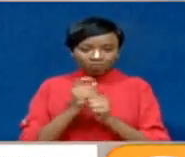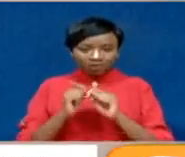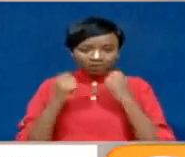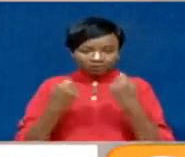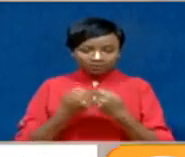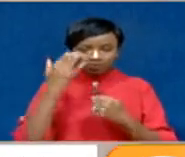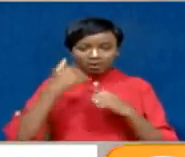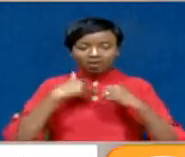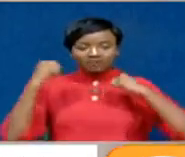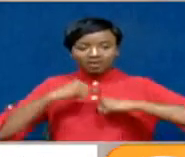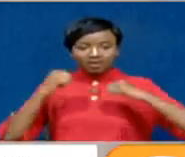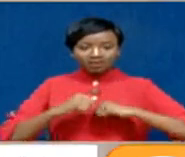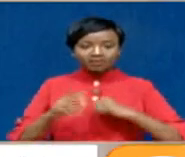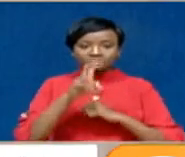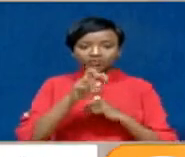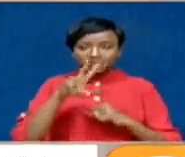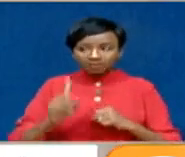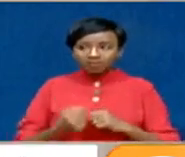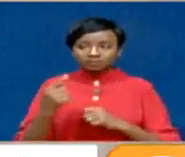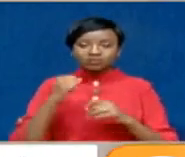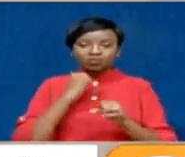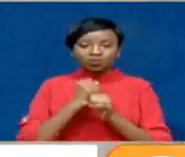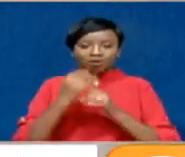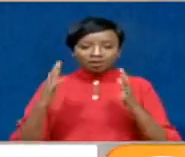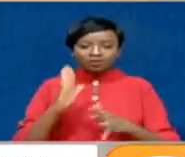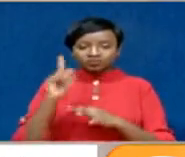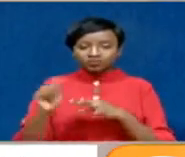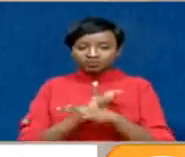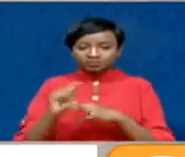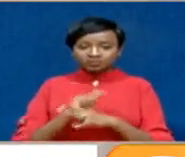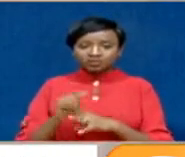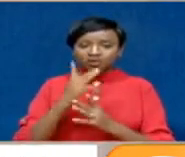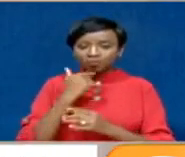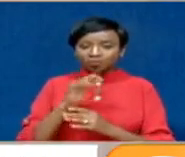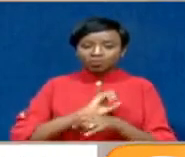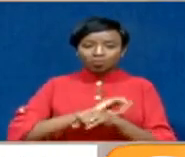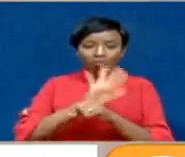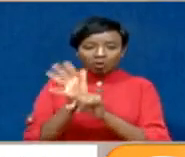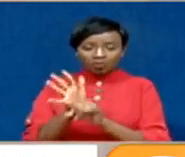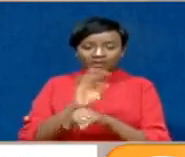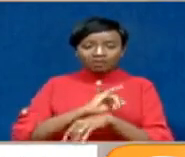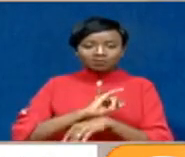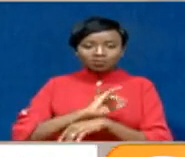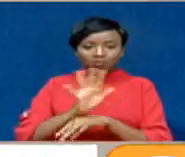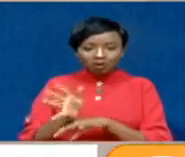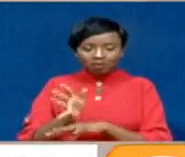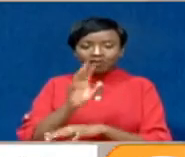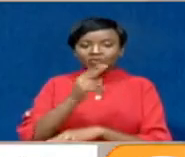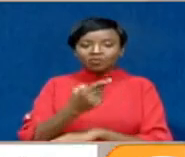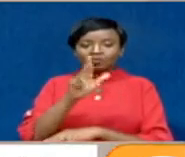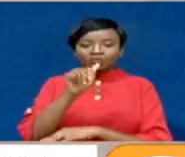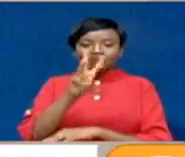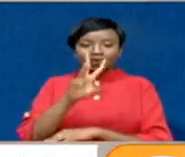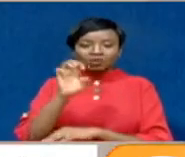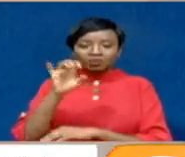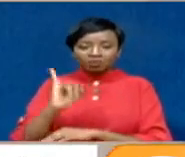new deal where 20,000 officers will be trained by Huawei Kenya Engineering Training Academy. In the agreement